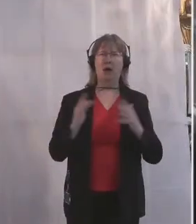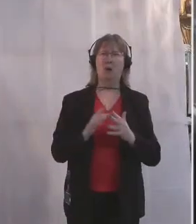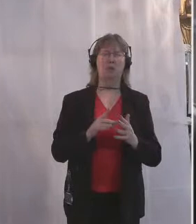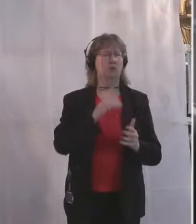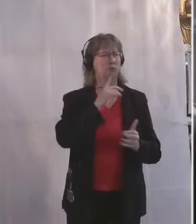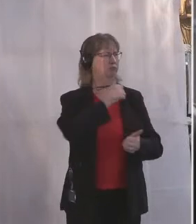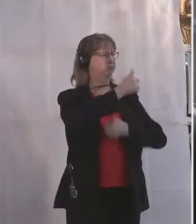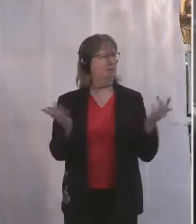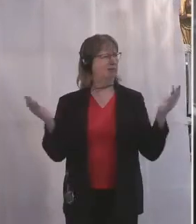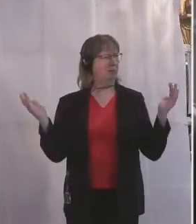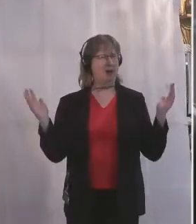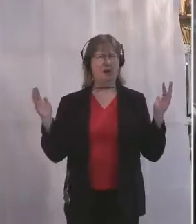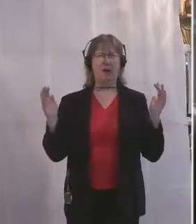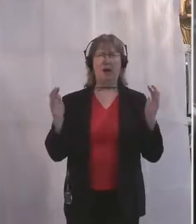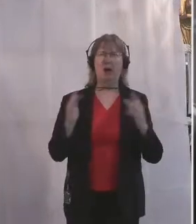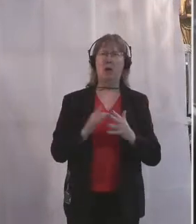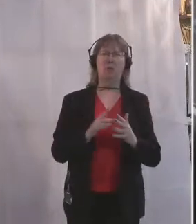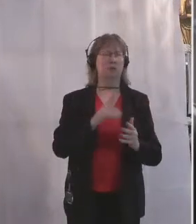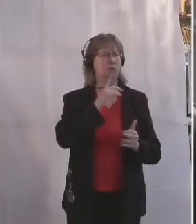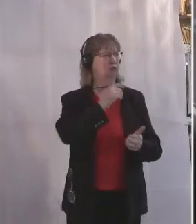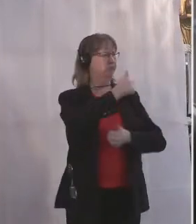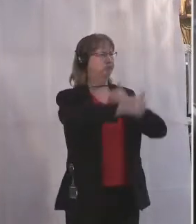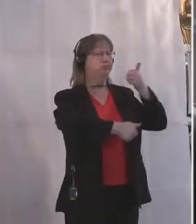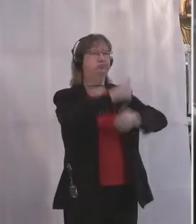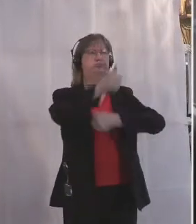in Innovation programme.